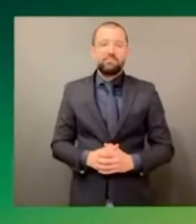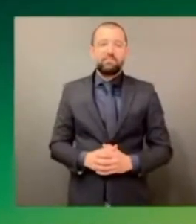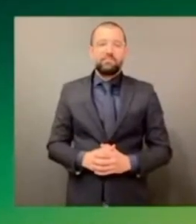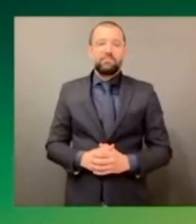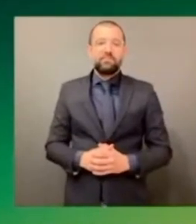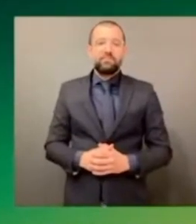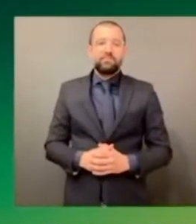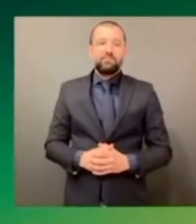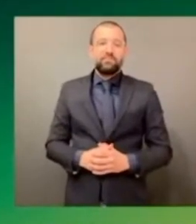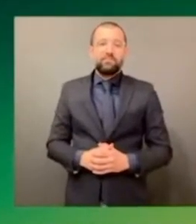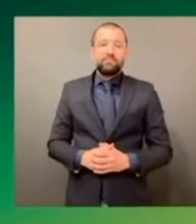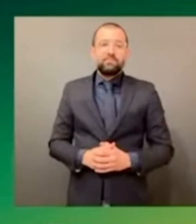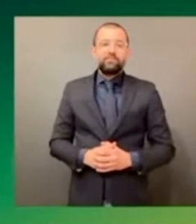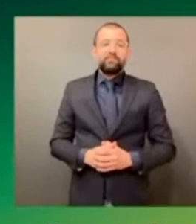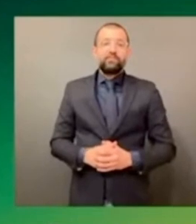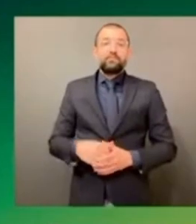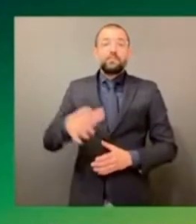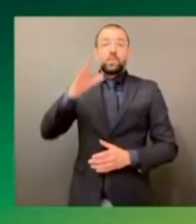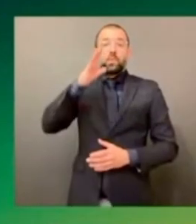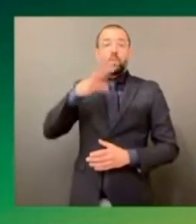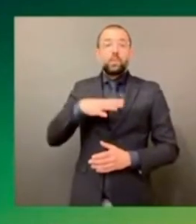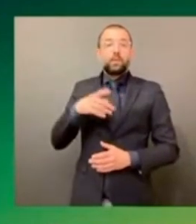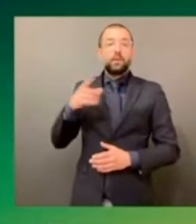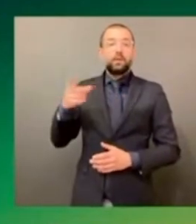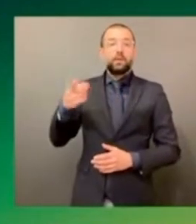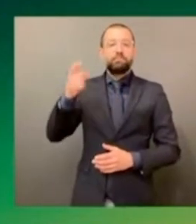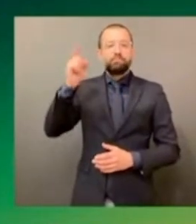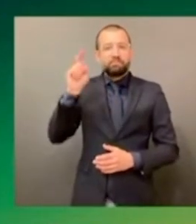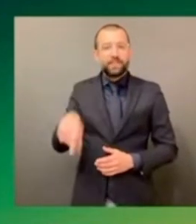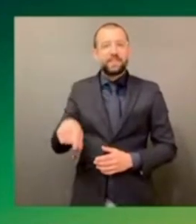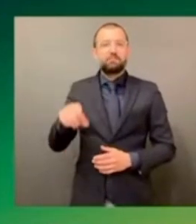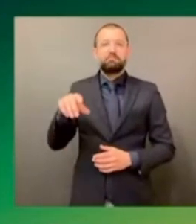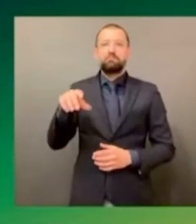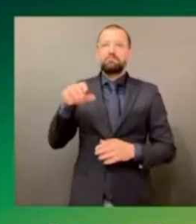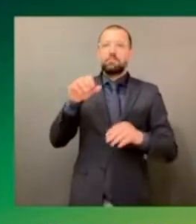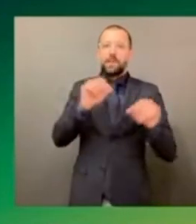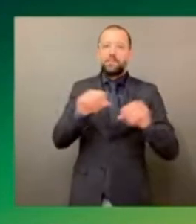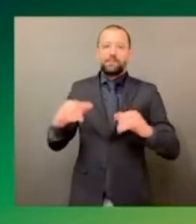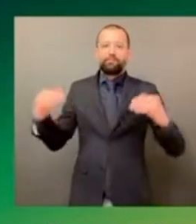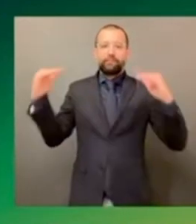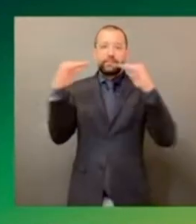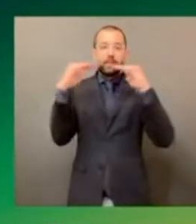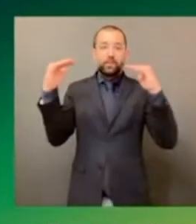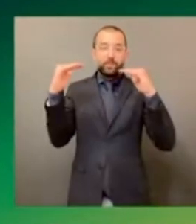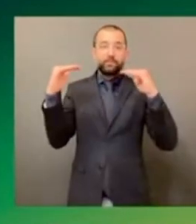And they must be able to participate equally,